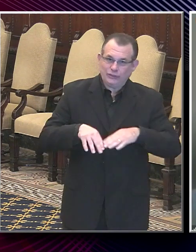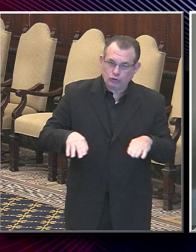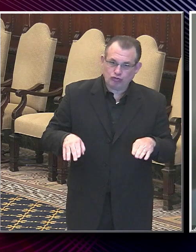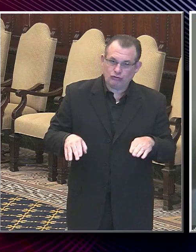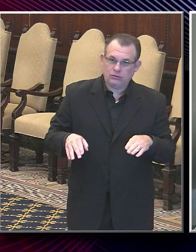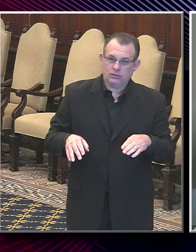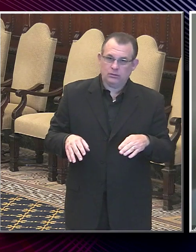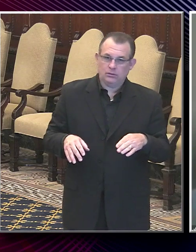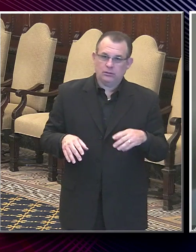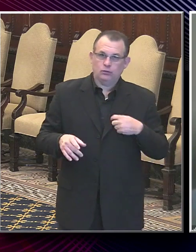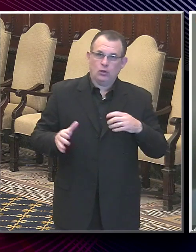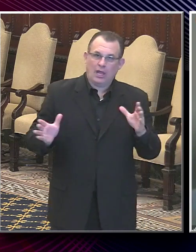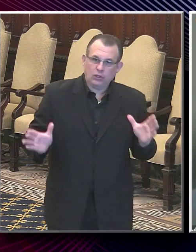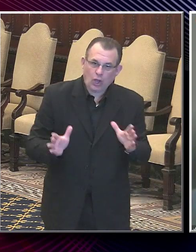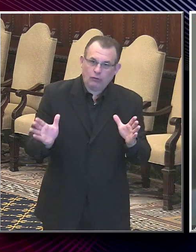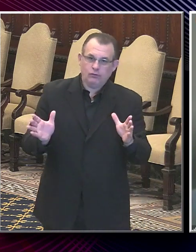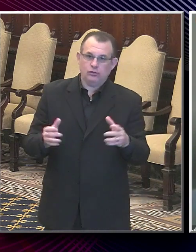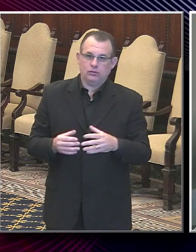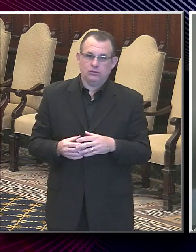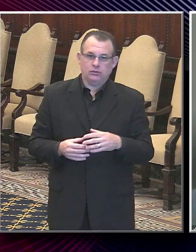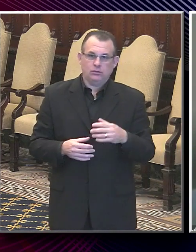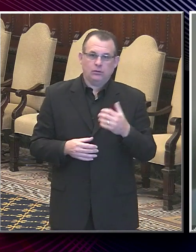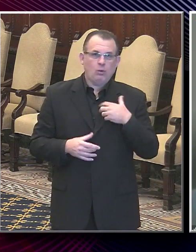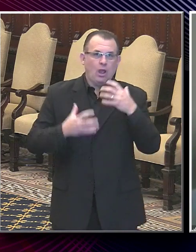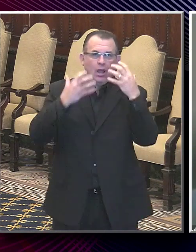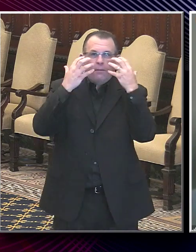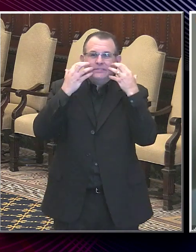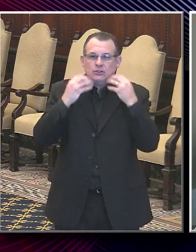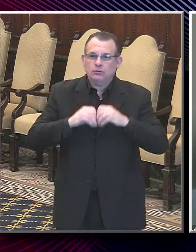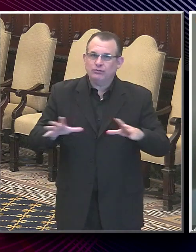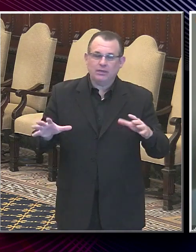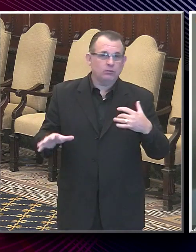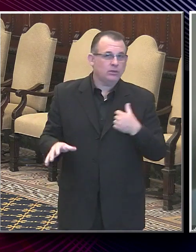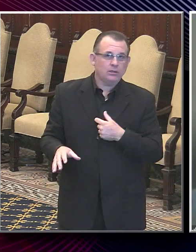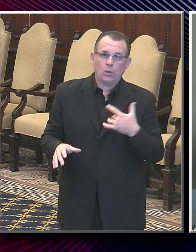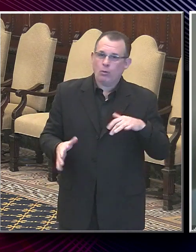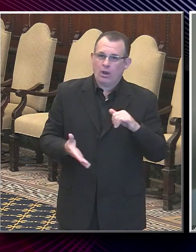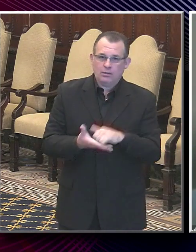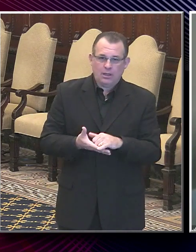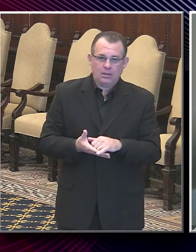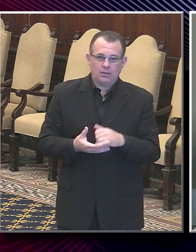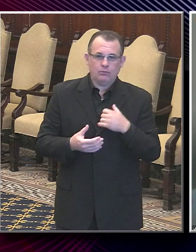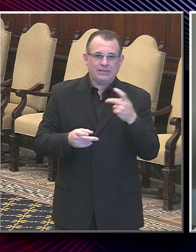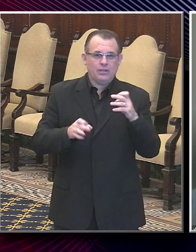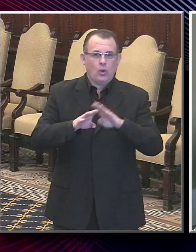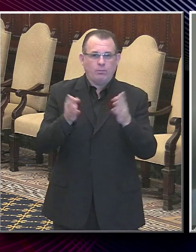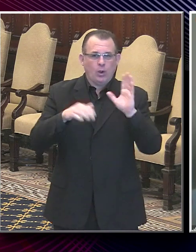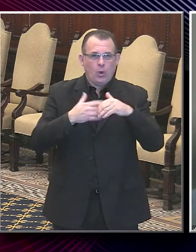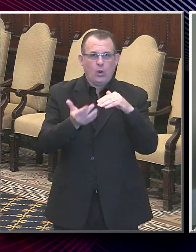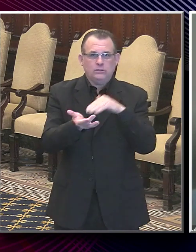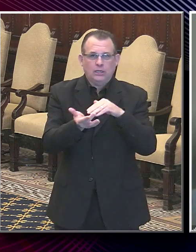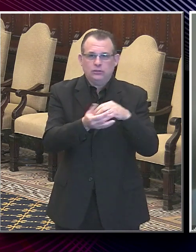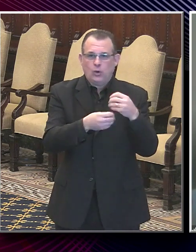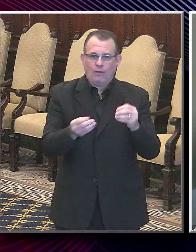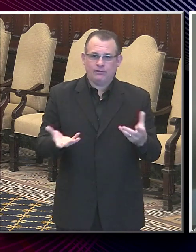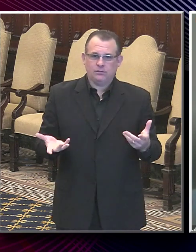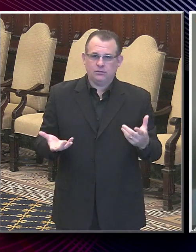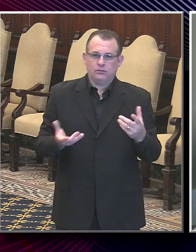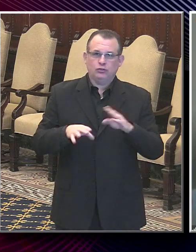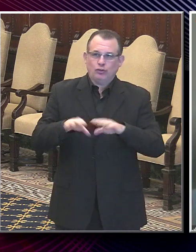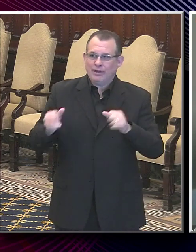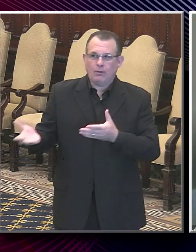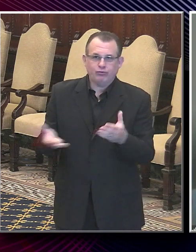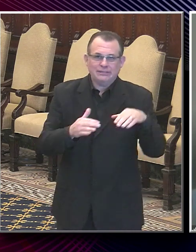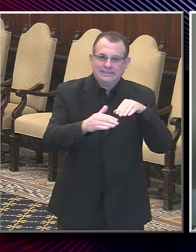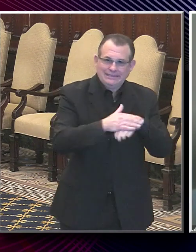We certainly don't want to have a measles outbreak. And so we want to try to get those offices open as much as possible and get parents bringing their children in, particularly the young ones under the